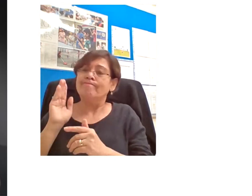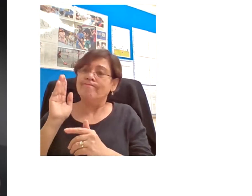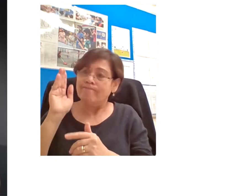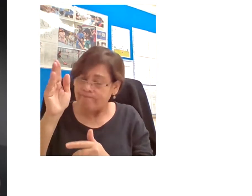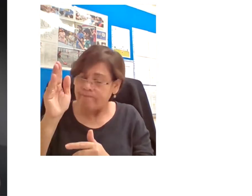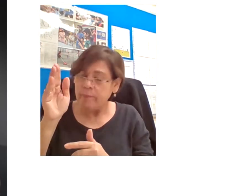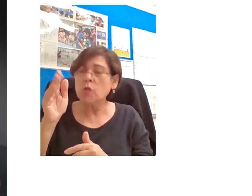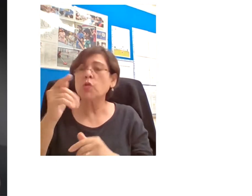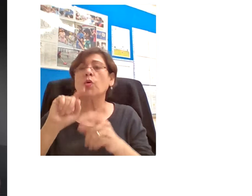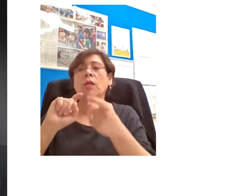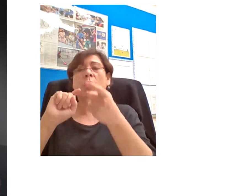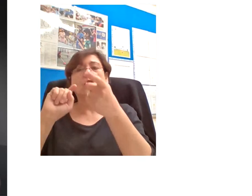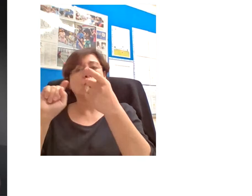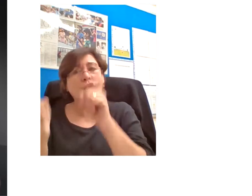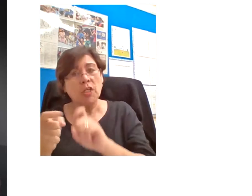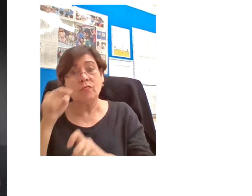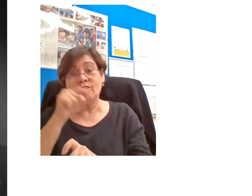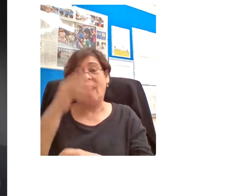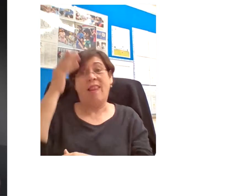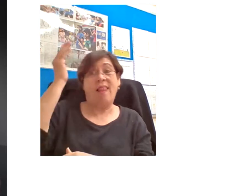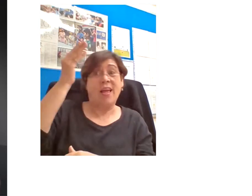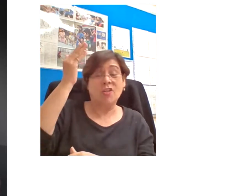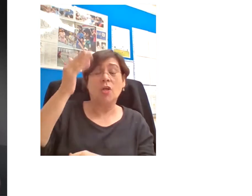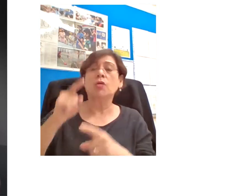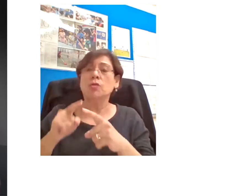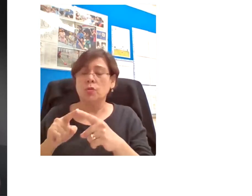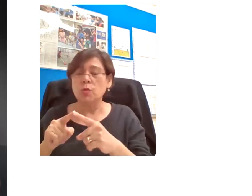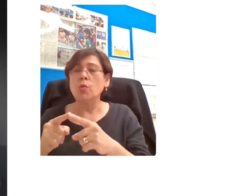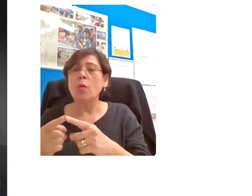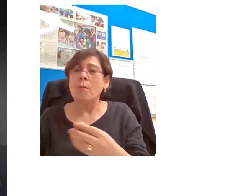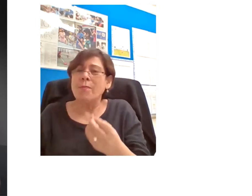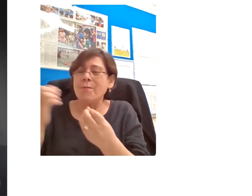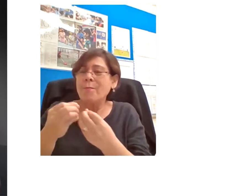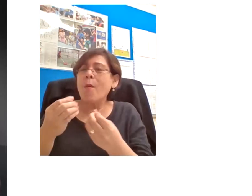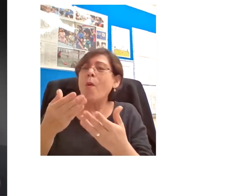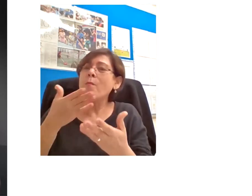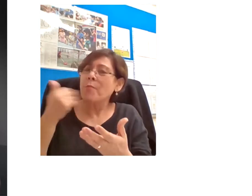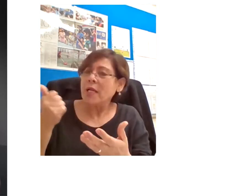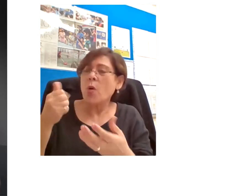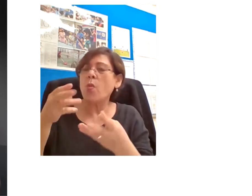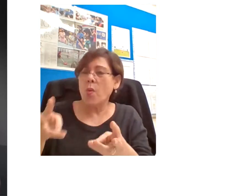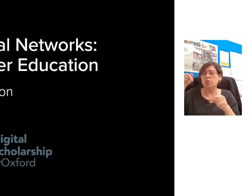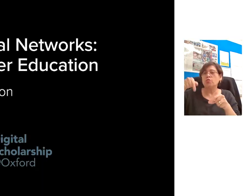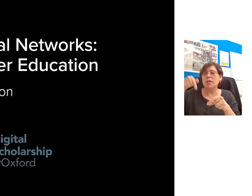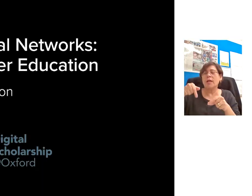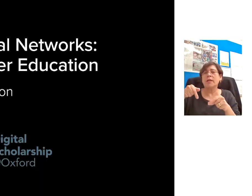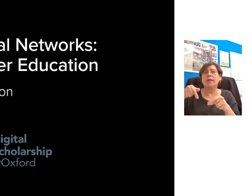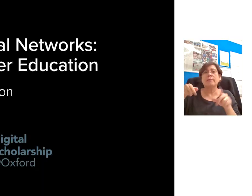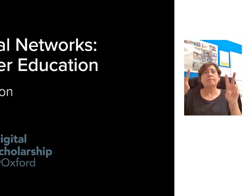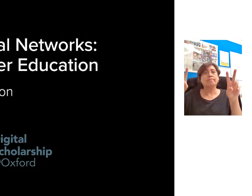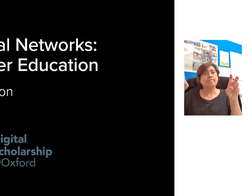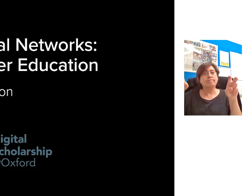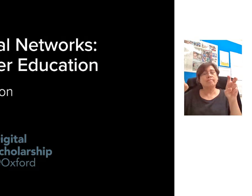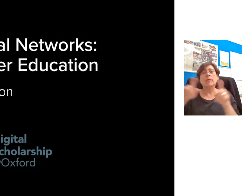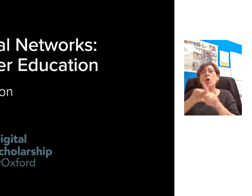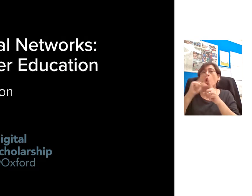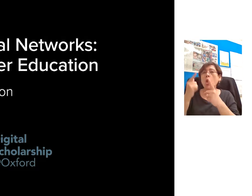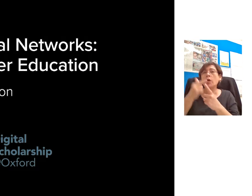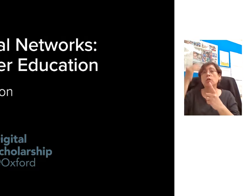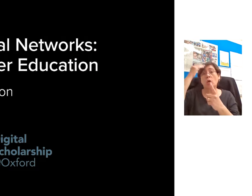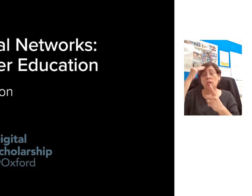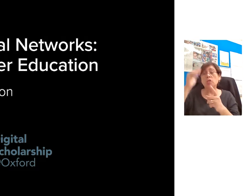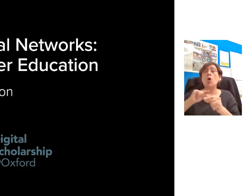of enhancing and transforming it, which are becoming available today. And I'll do so under the title, Local Knowledge,